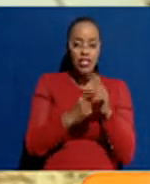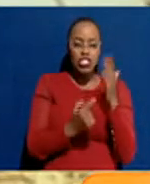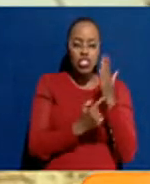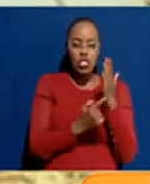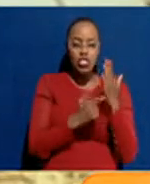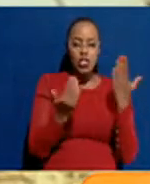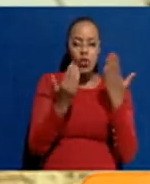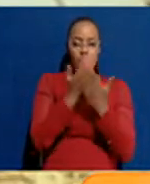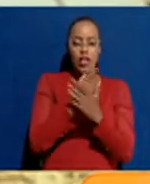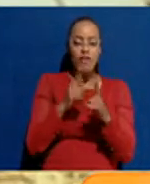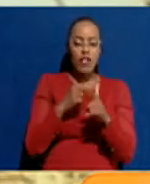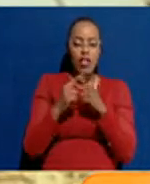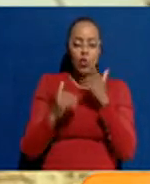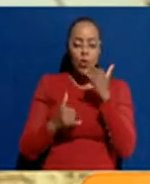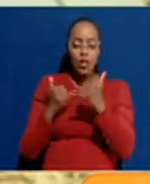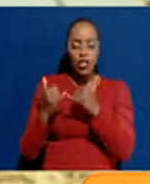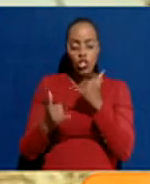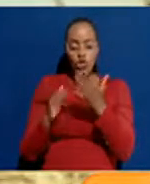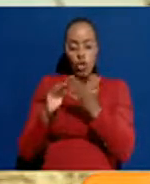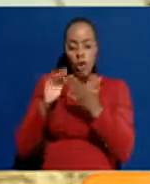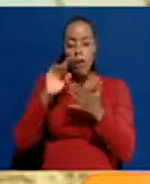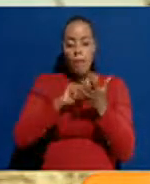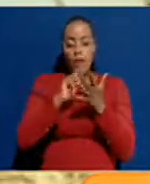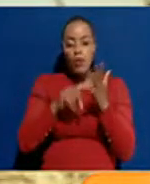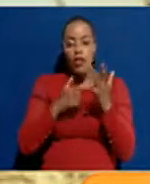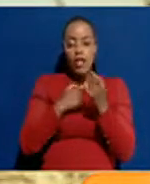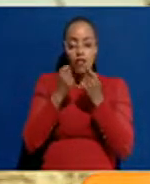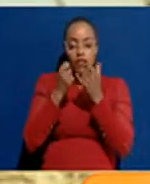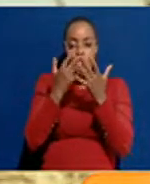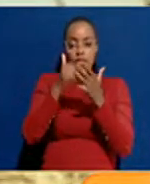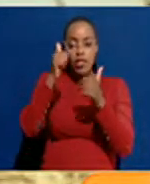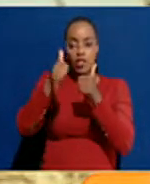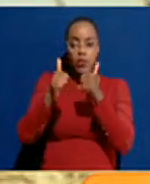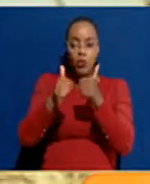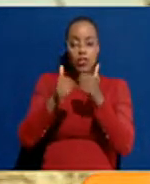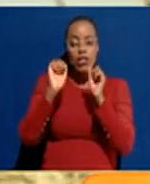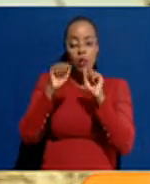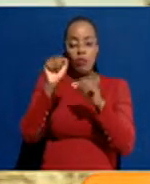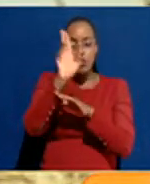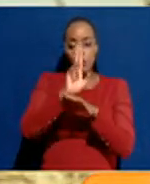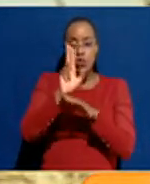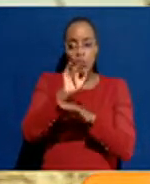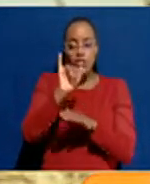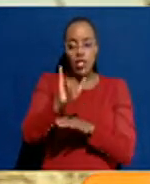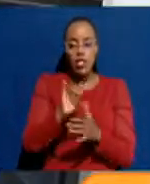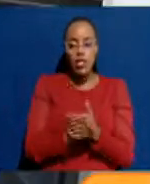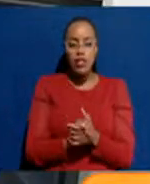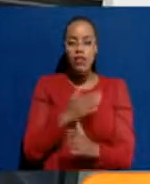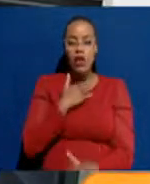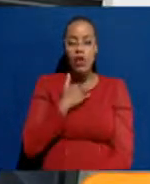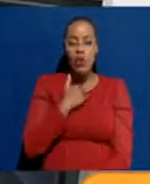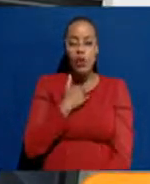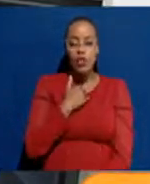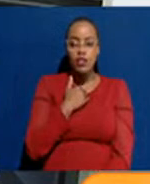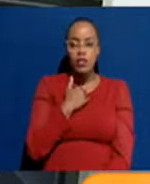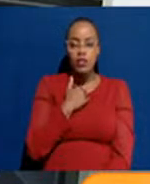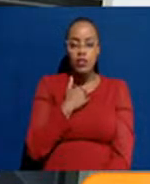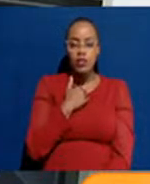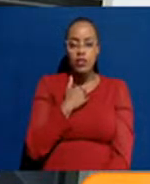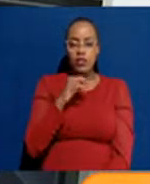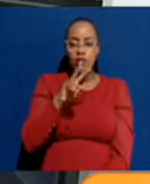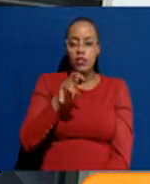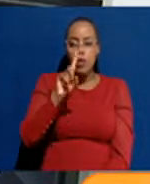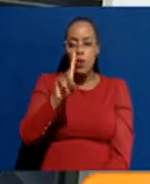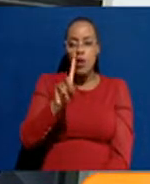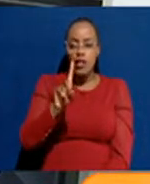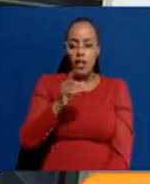enjoy 8 shillings per kilowatt hour. So there are definitely a number of things that the industry can take advantage of. All right. I want to take one more feedback